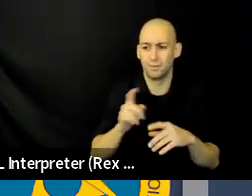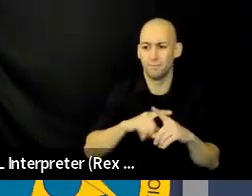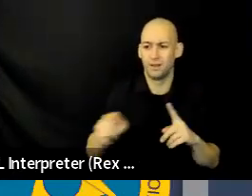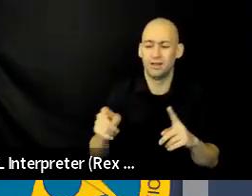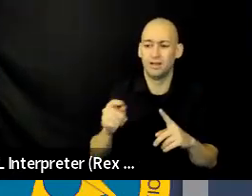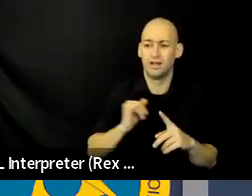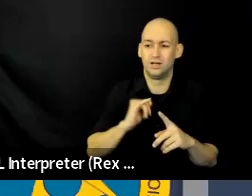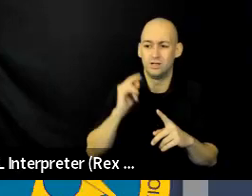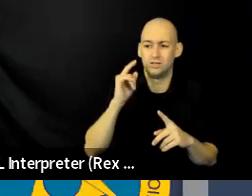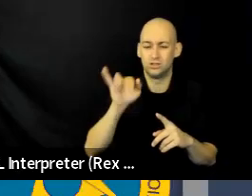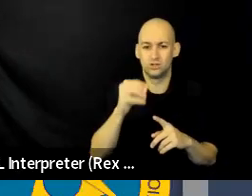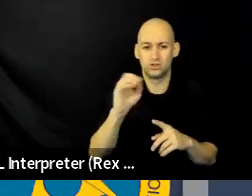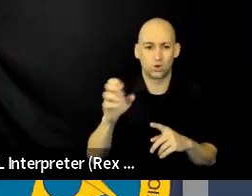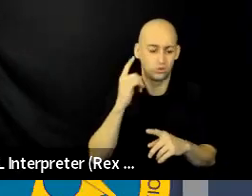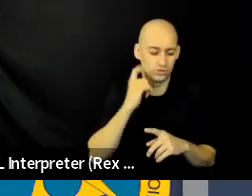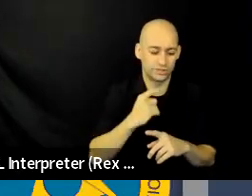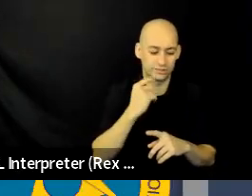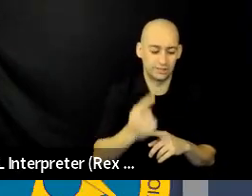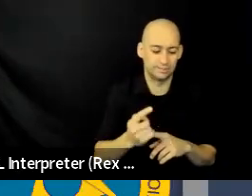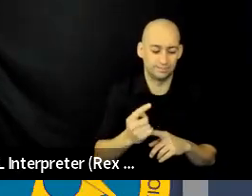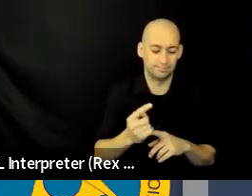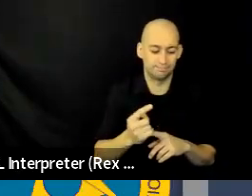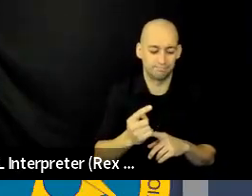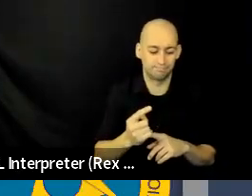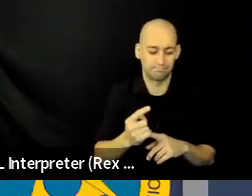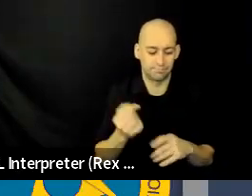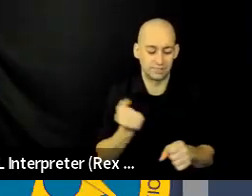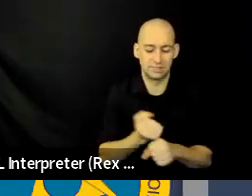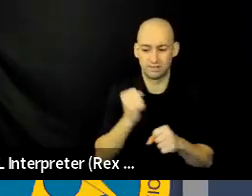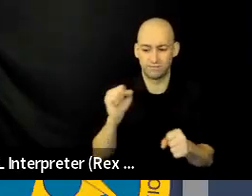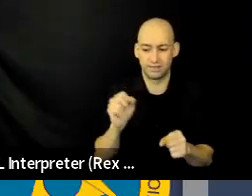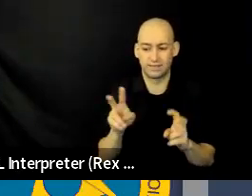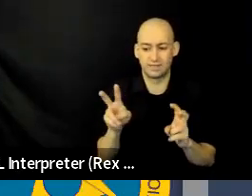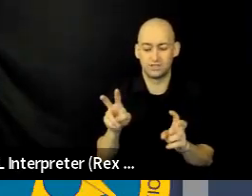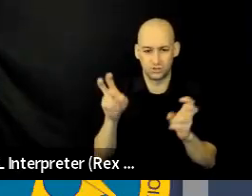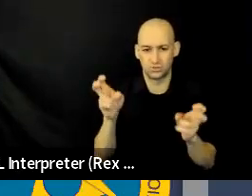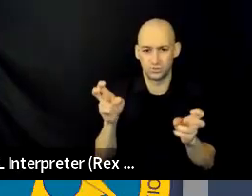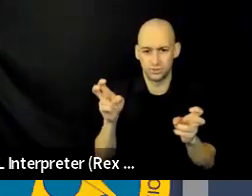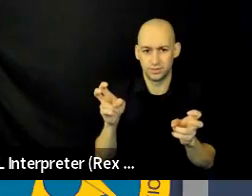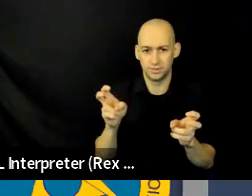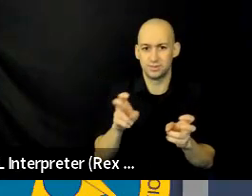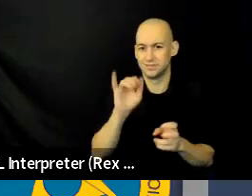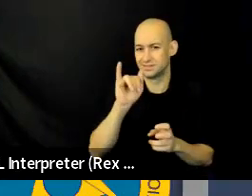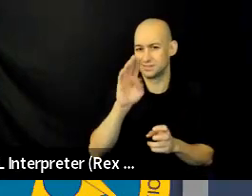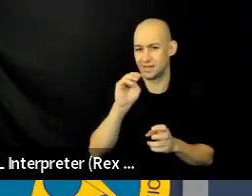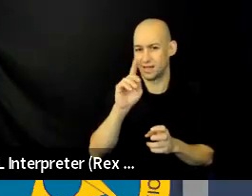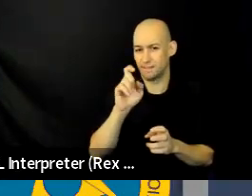Joe just talked about, the safety issue is imperative, right?